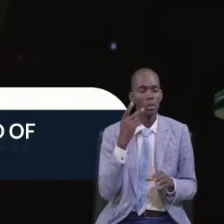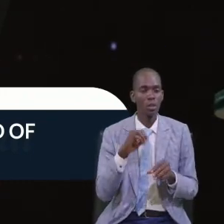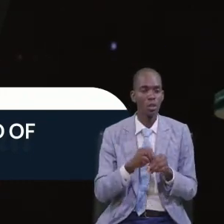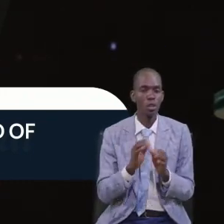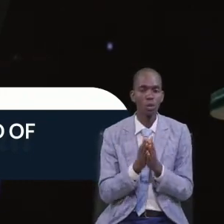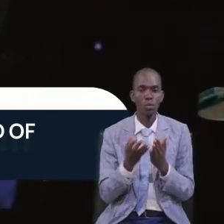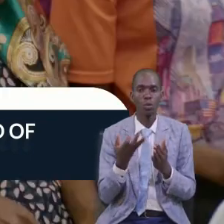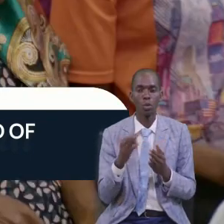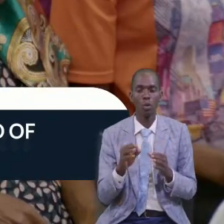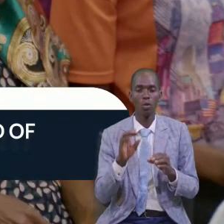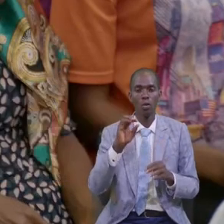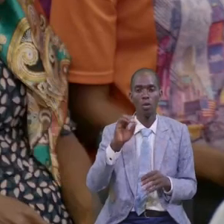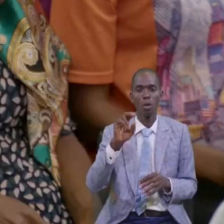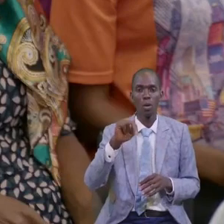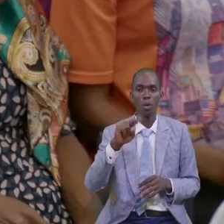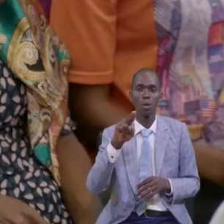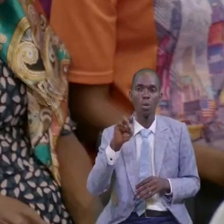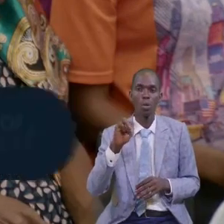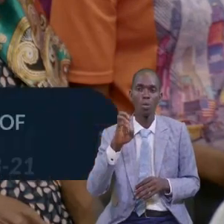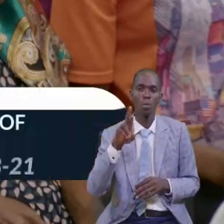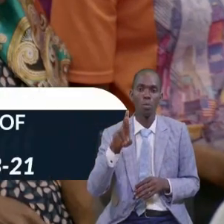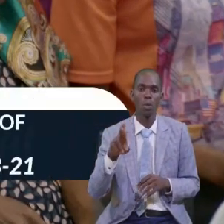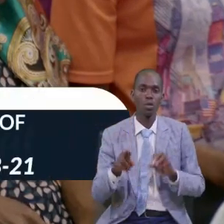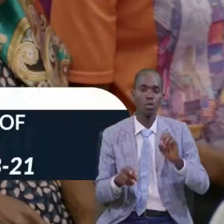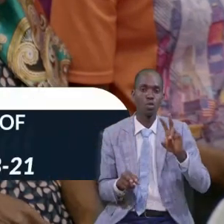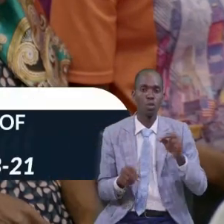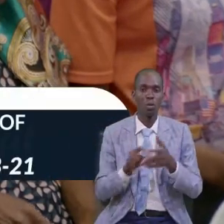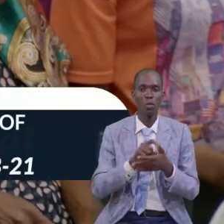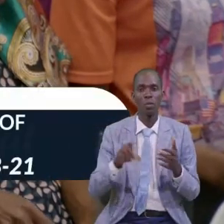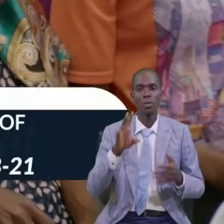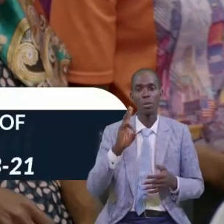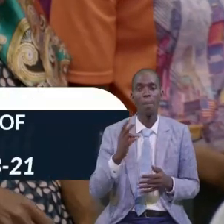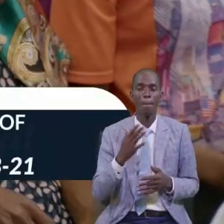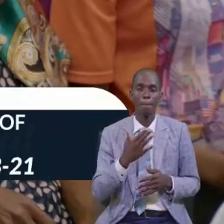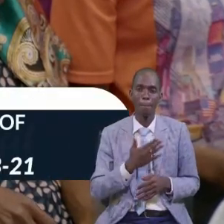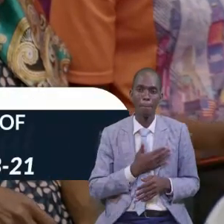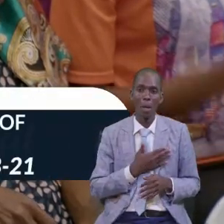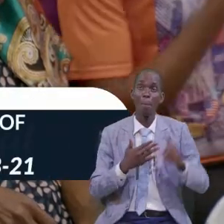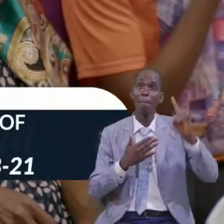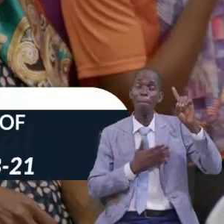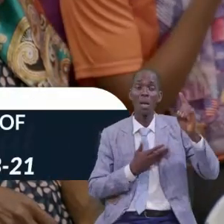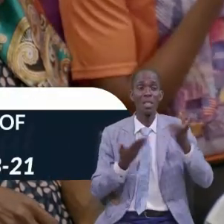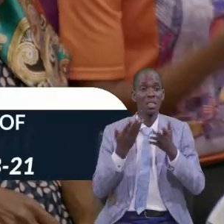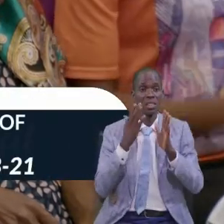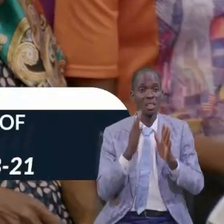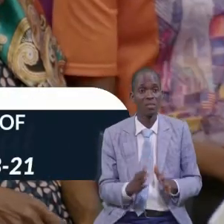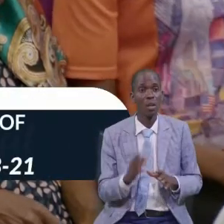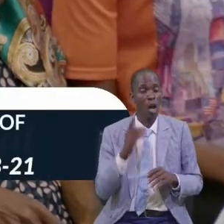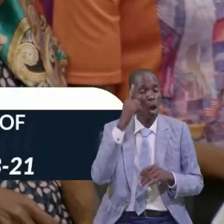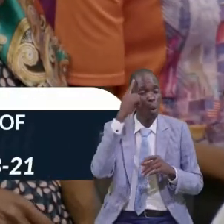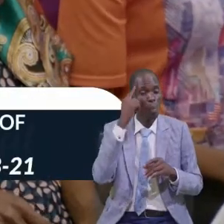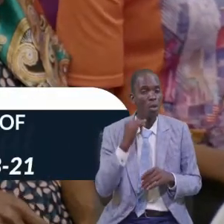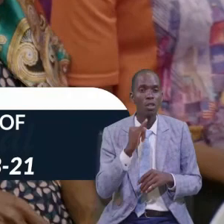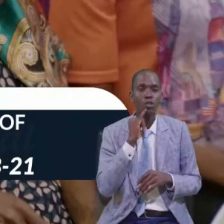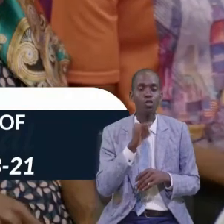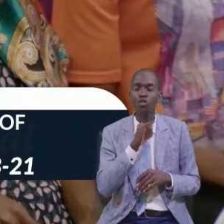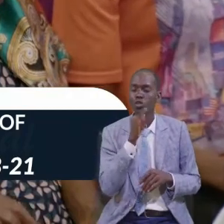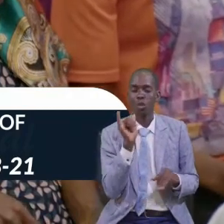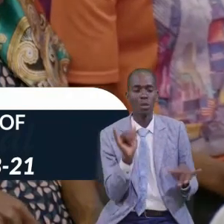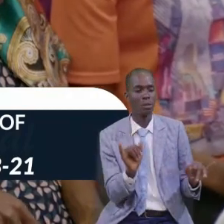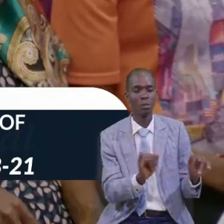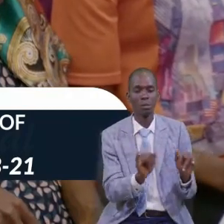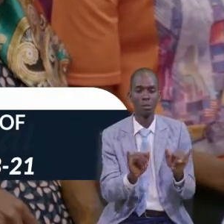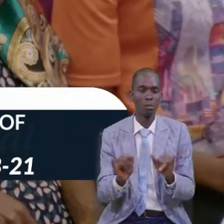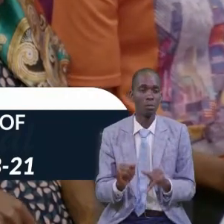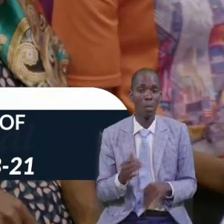12, reading from verse 7, my servant Moses is not so. It's not like Aaron.